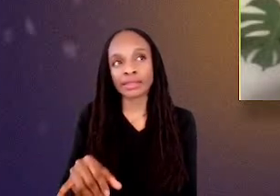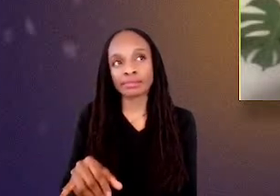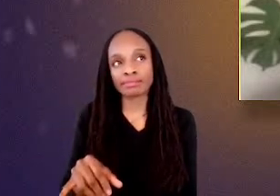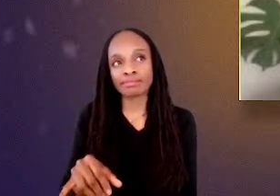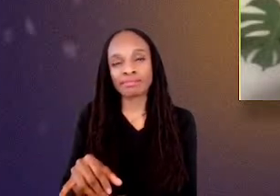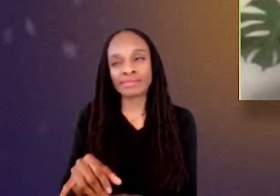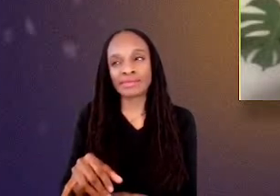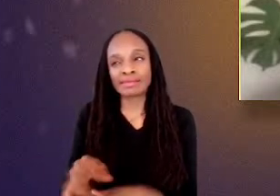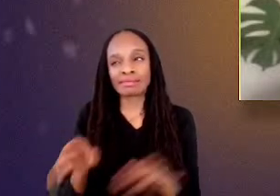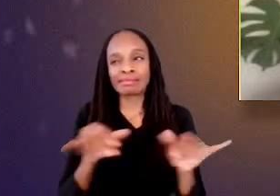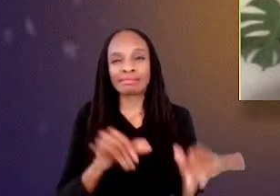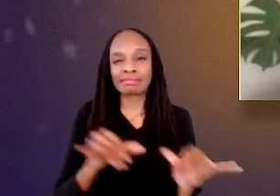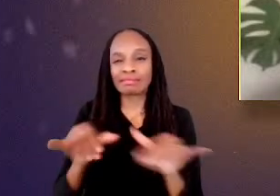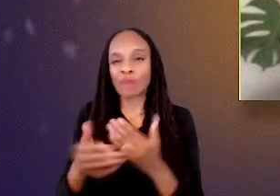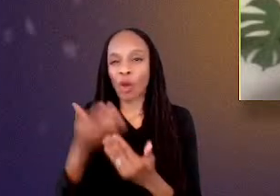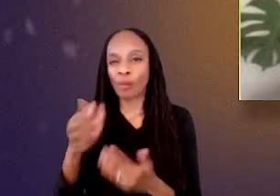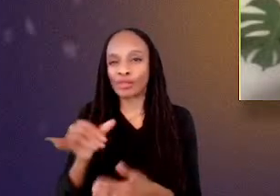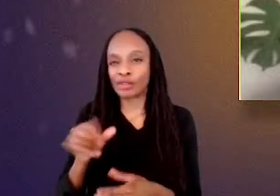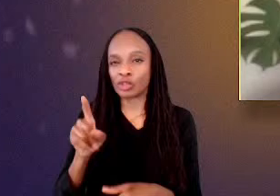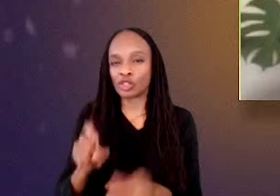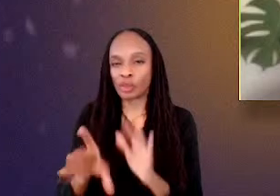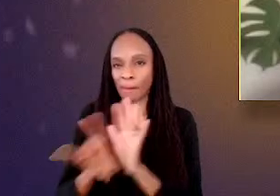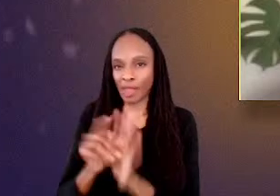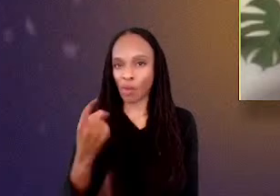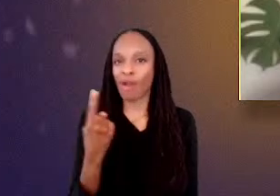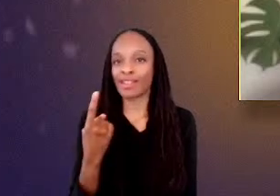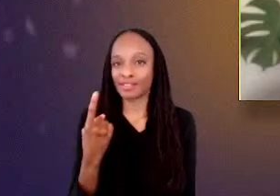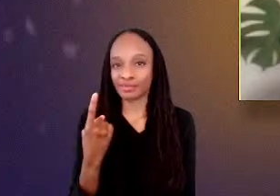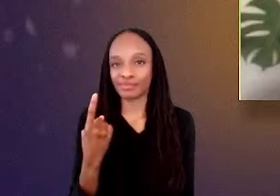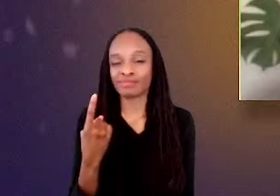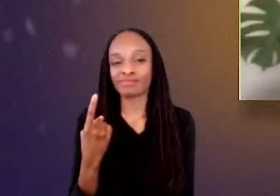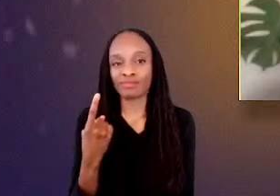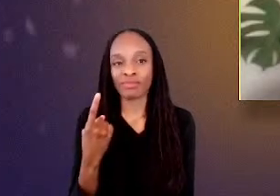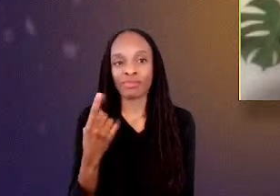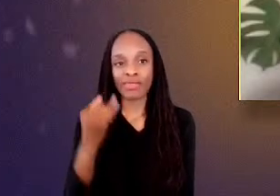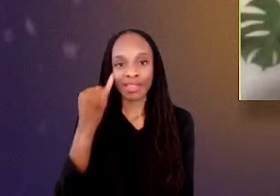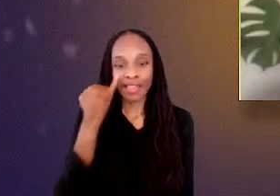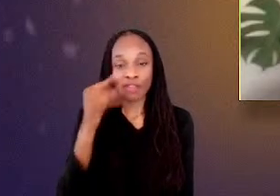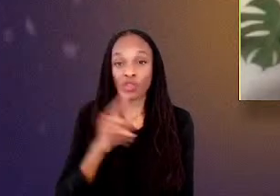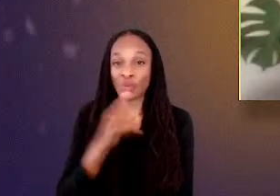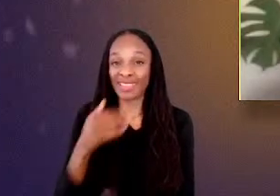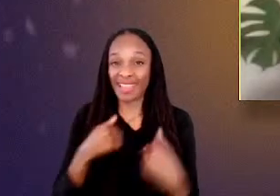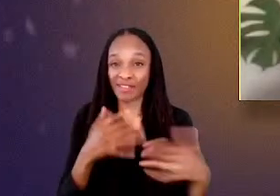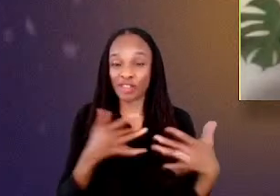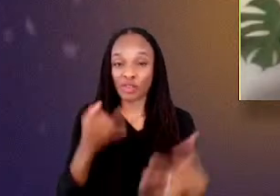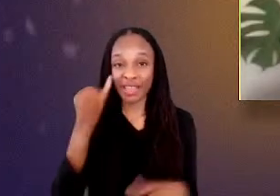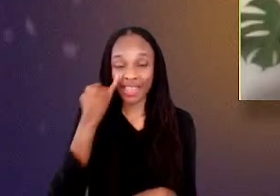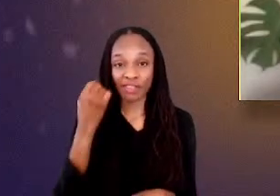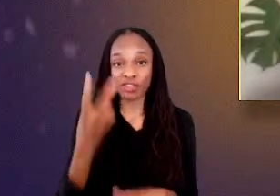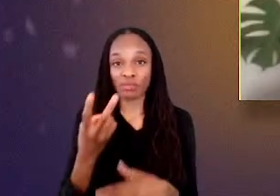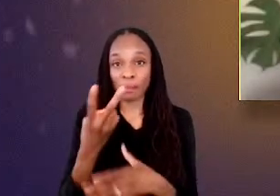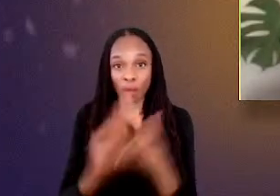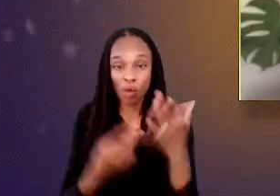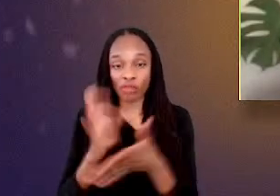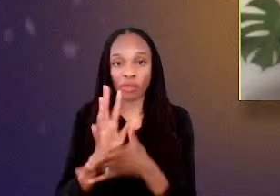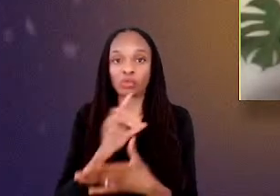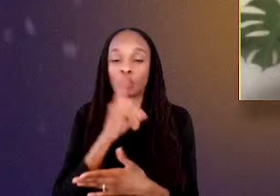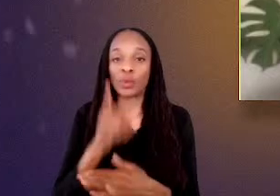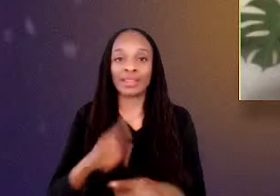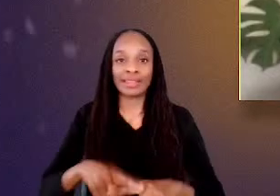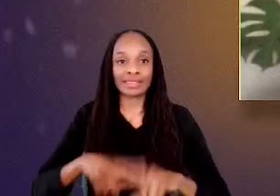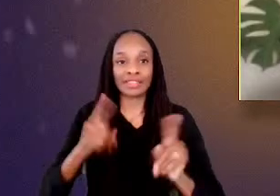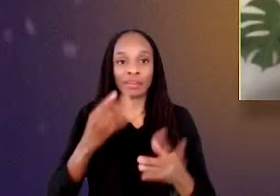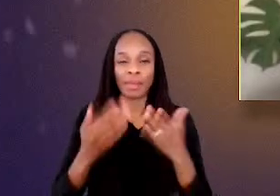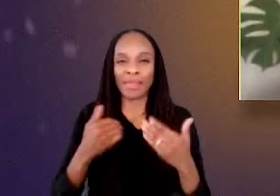similar, you should maybe pick one if you want to be truly discerned. And if you have two films that are different, you should maybe have a separate